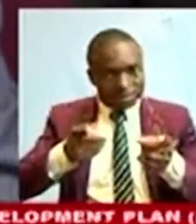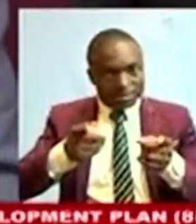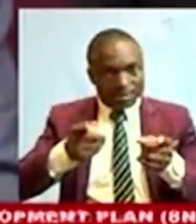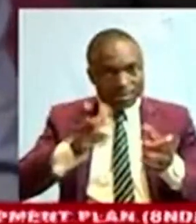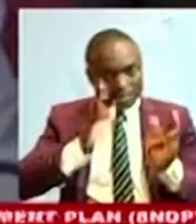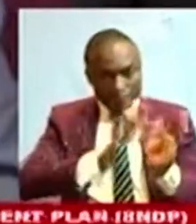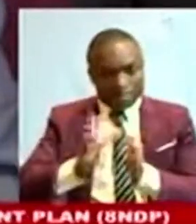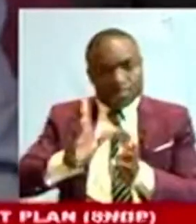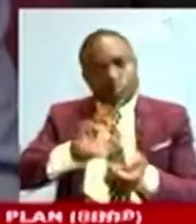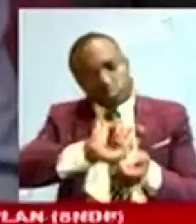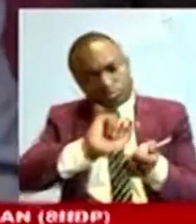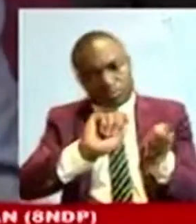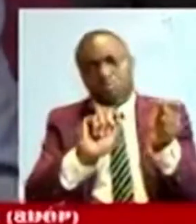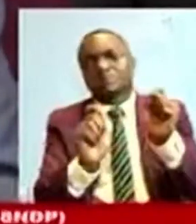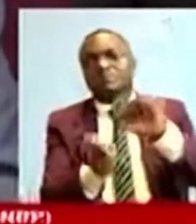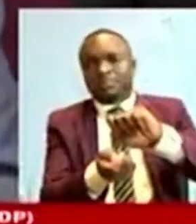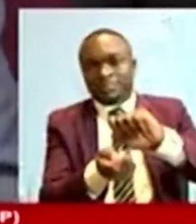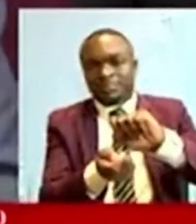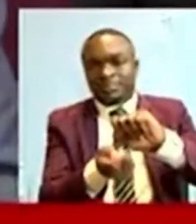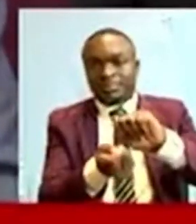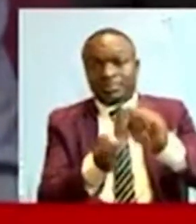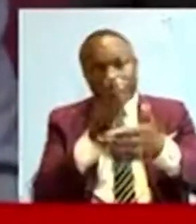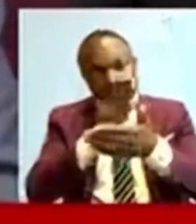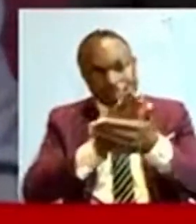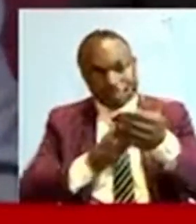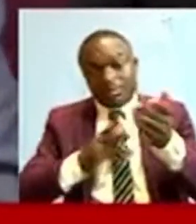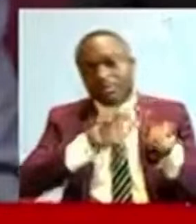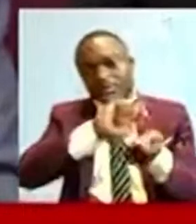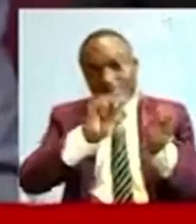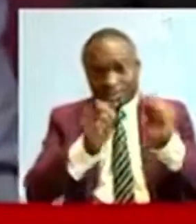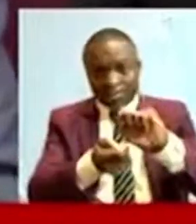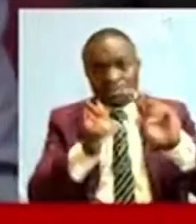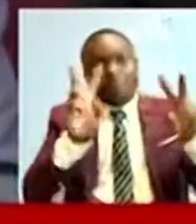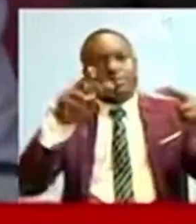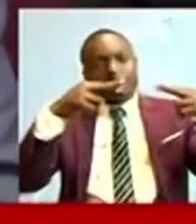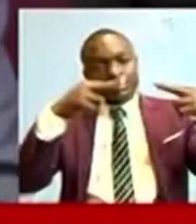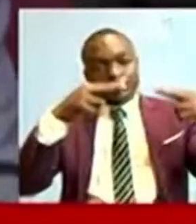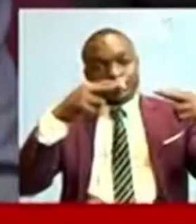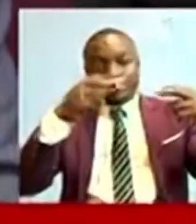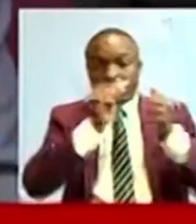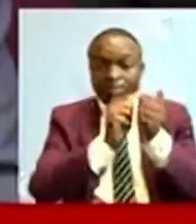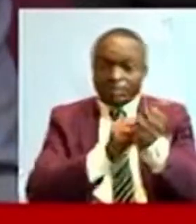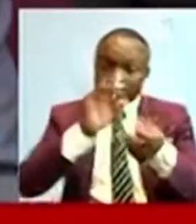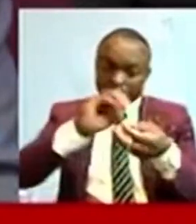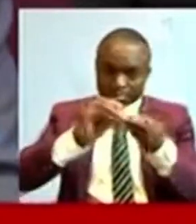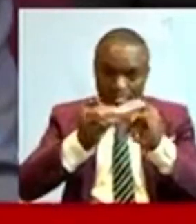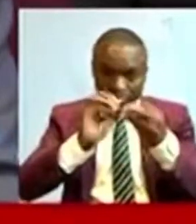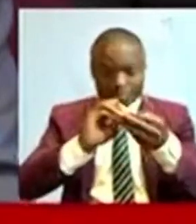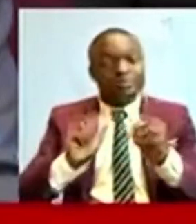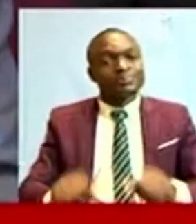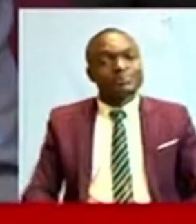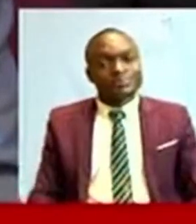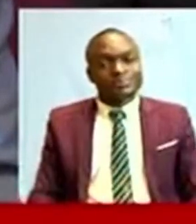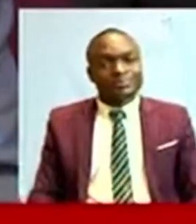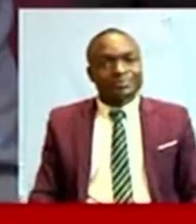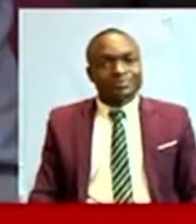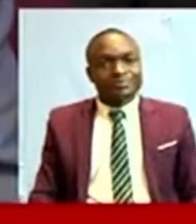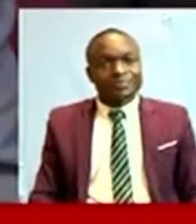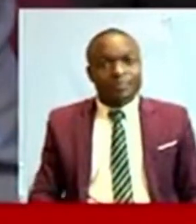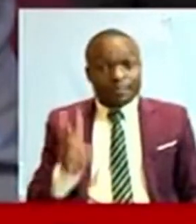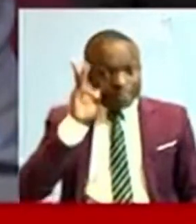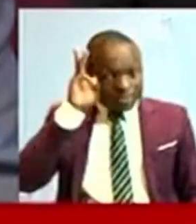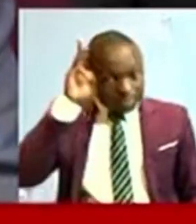Hence, some of the shifts that we may have even encountered in terms of the numbers. So Ministry of